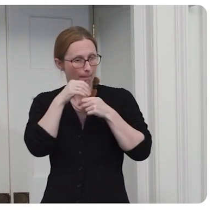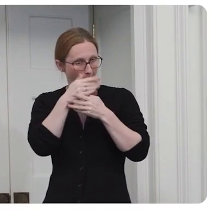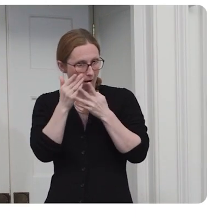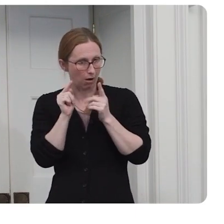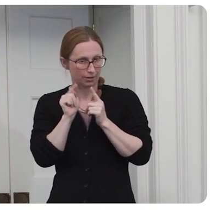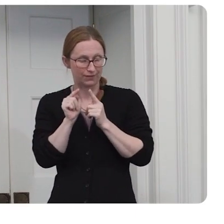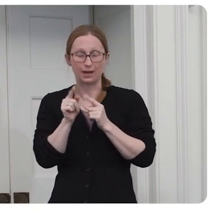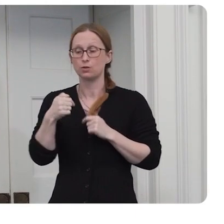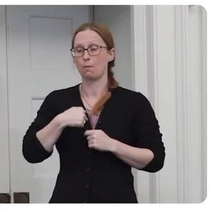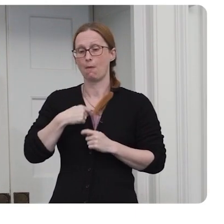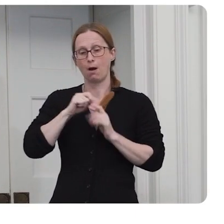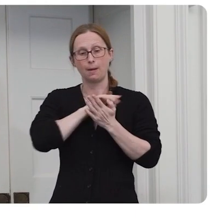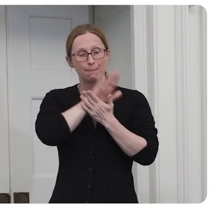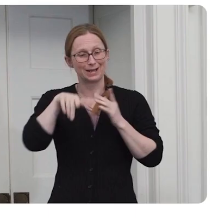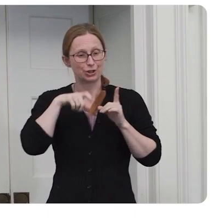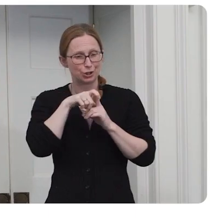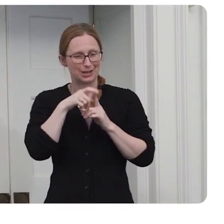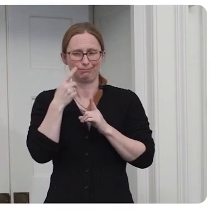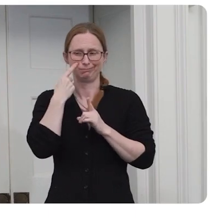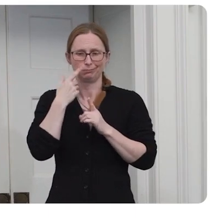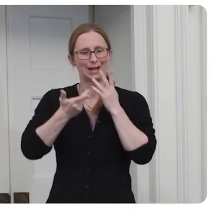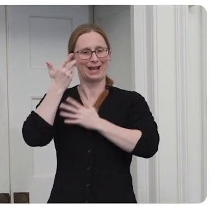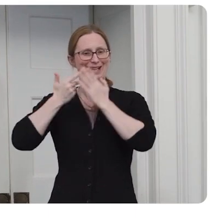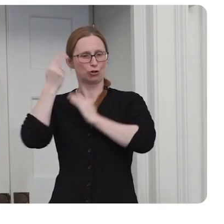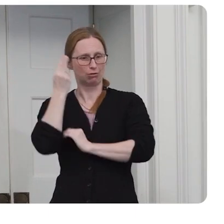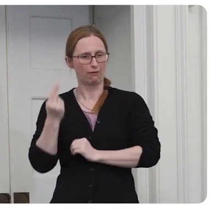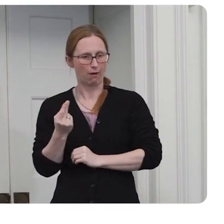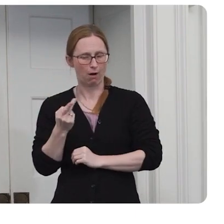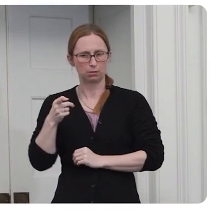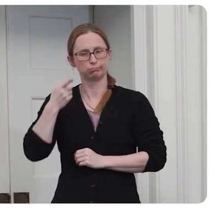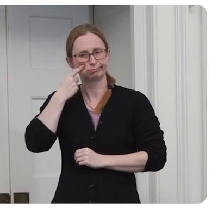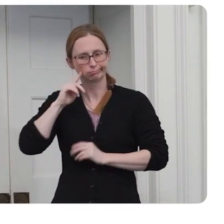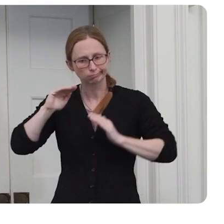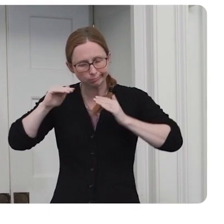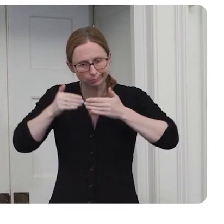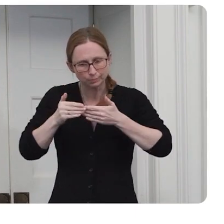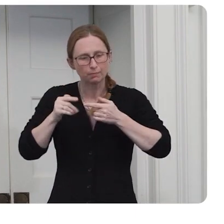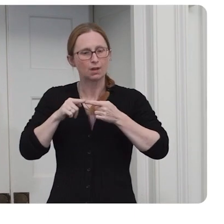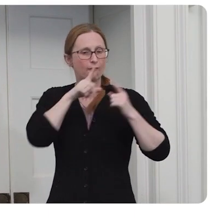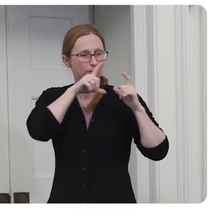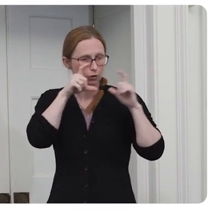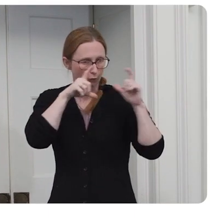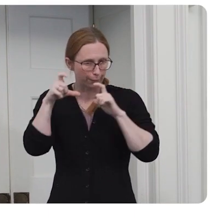an element of this. So I did a PhD in history of art, and I looked specifically at